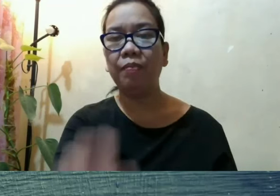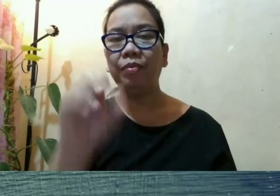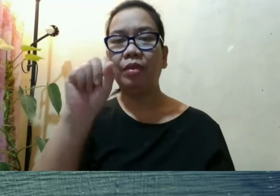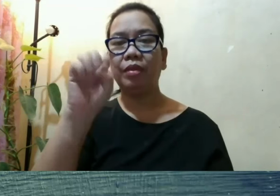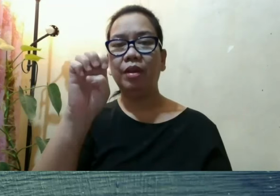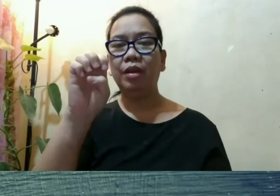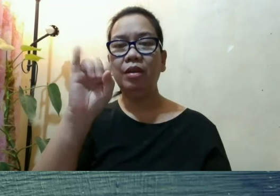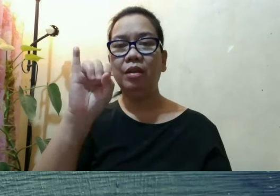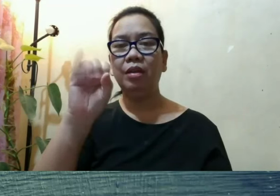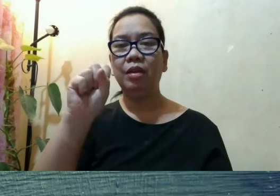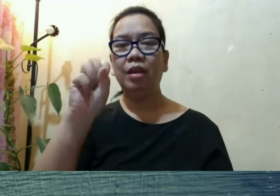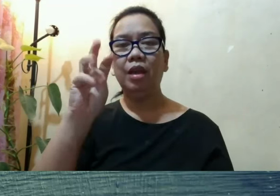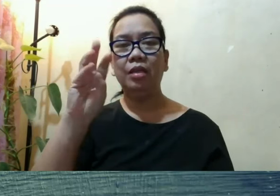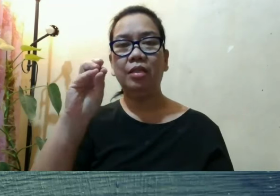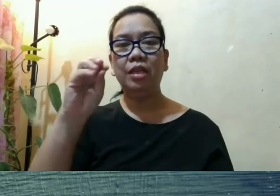is the